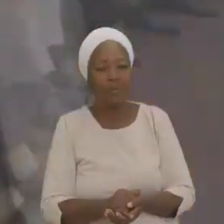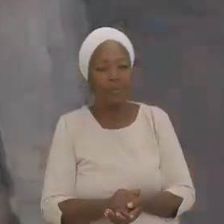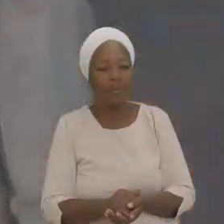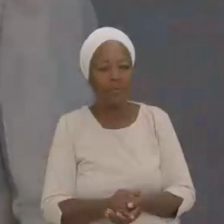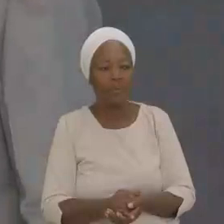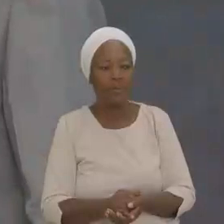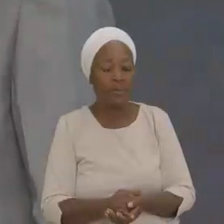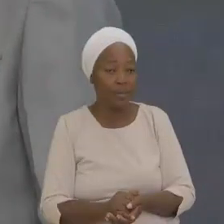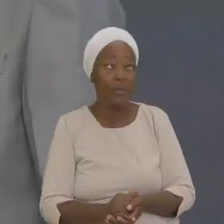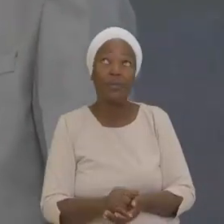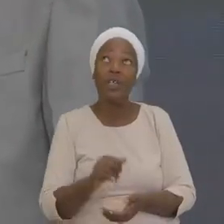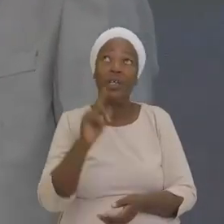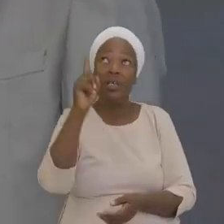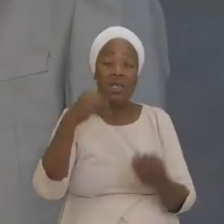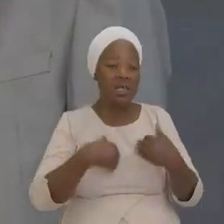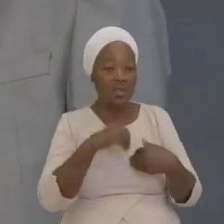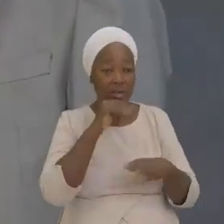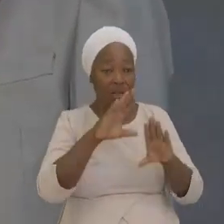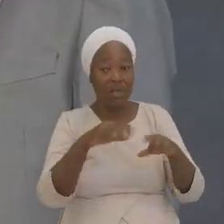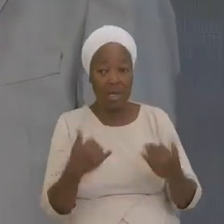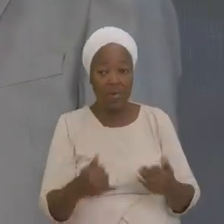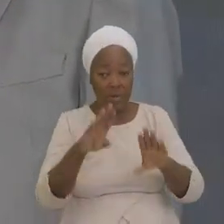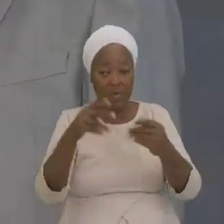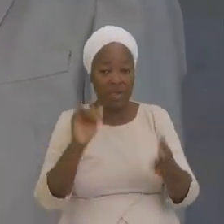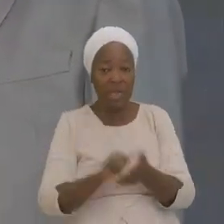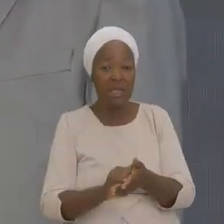He has not given that ministry unto us.